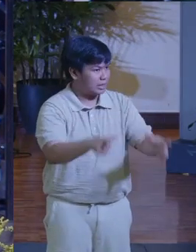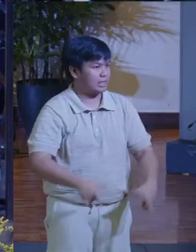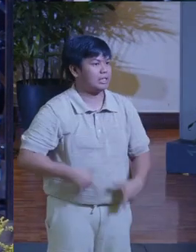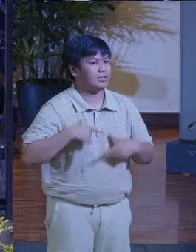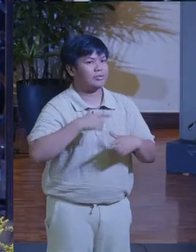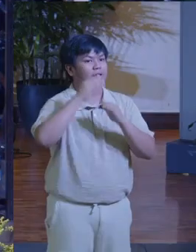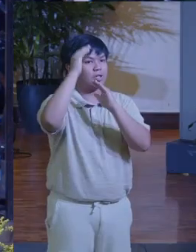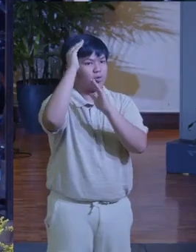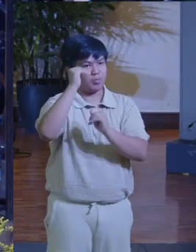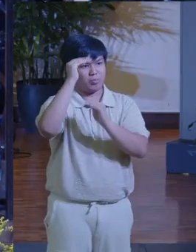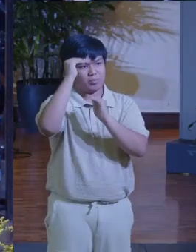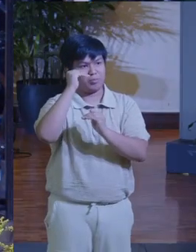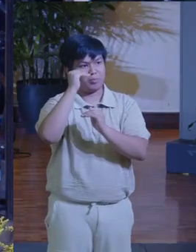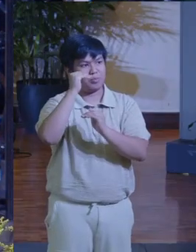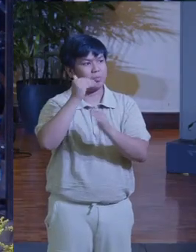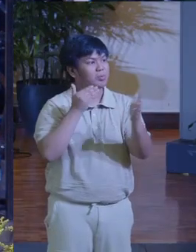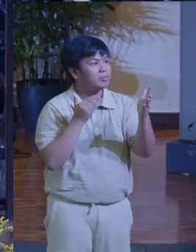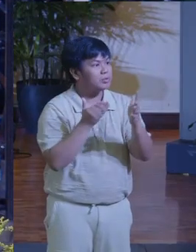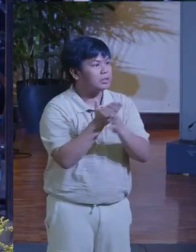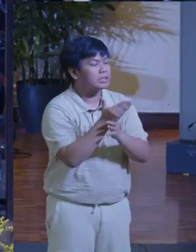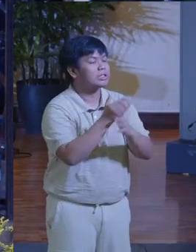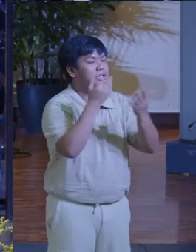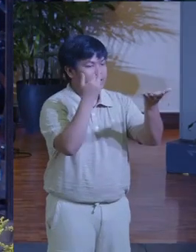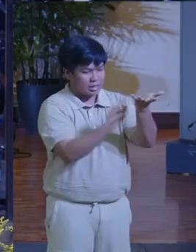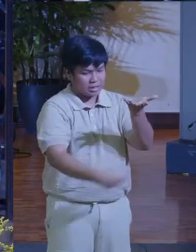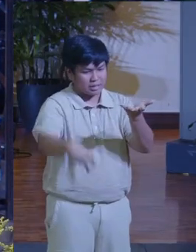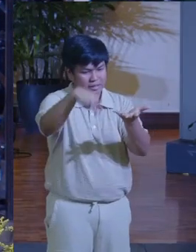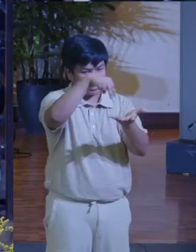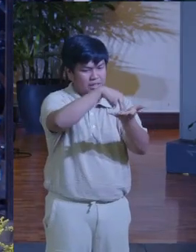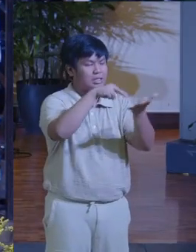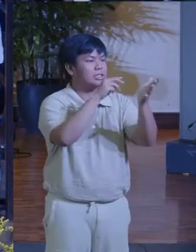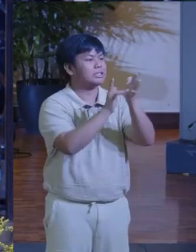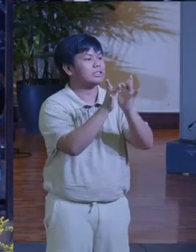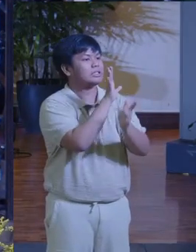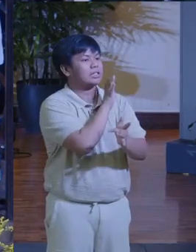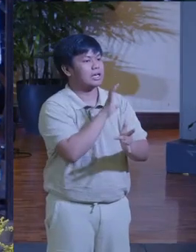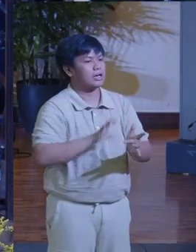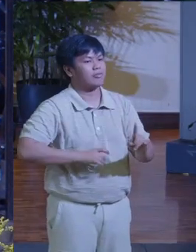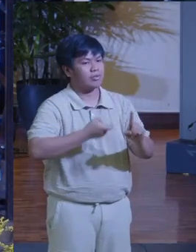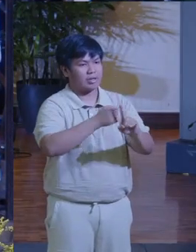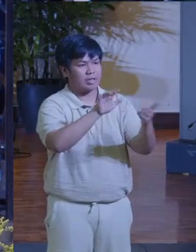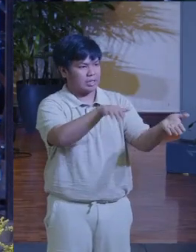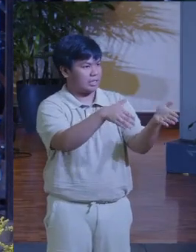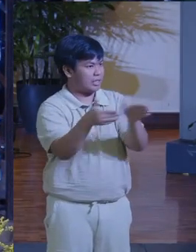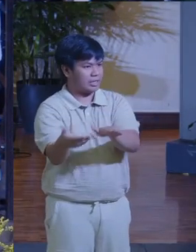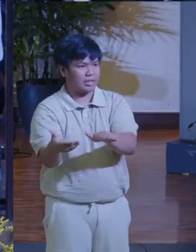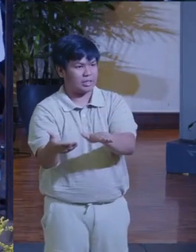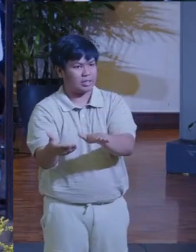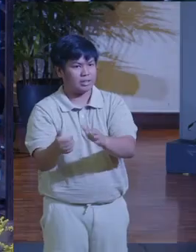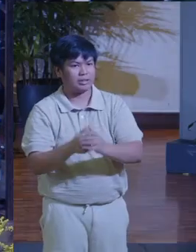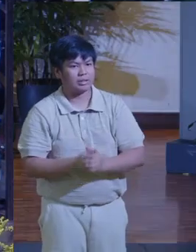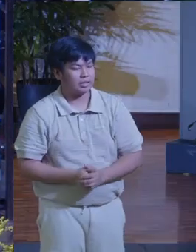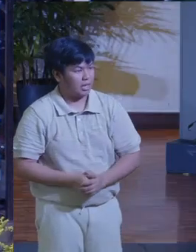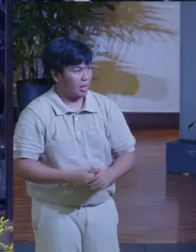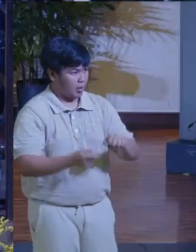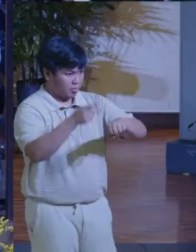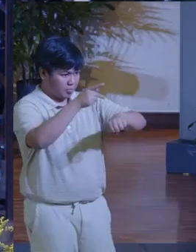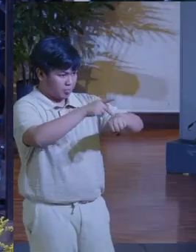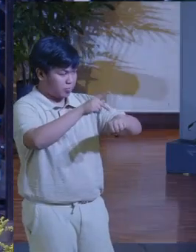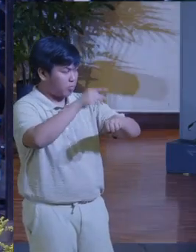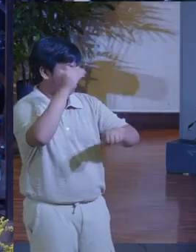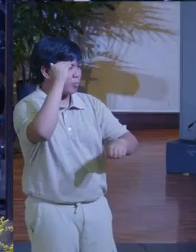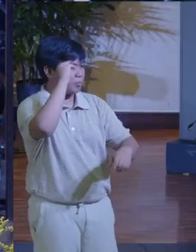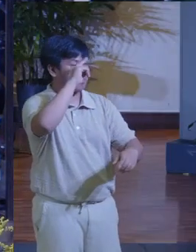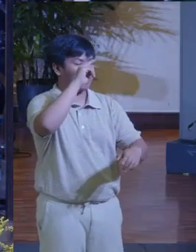hope through the resurrection of Jesus Christ from the dead. Naniwala siya dun sa natapos